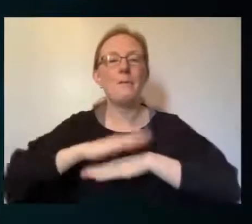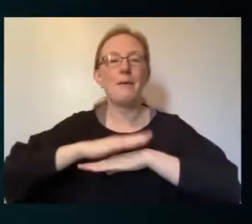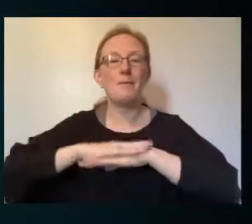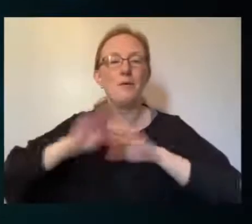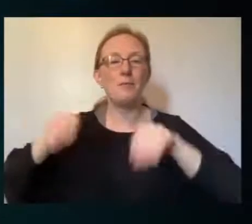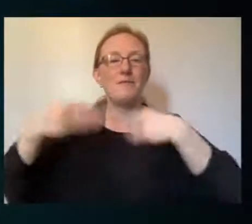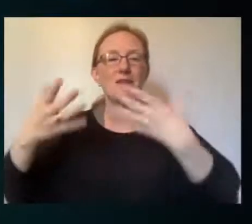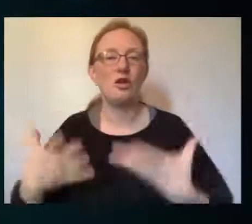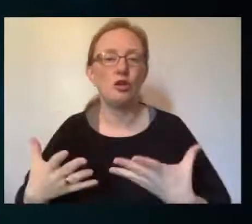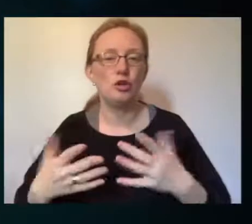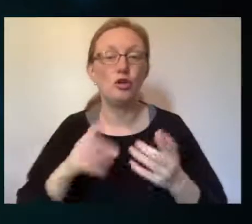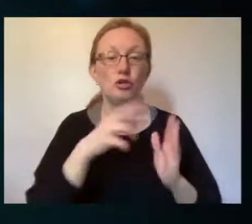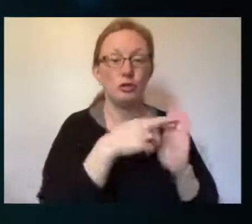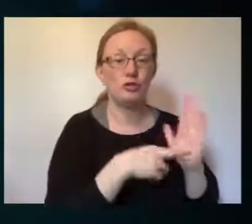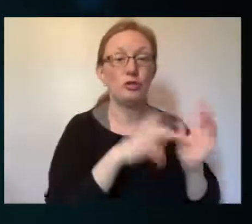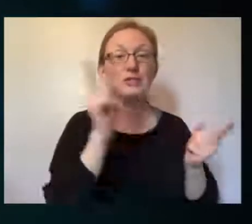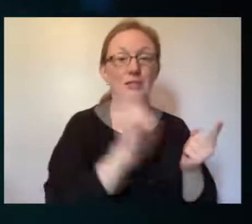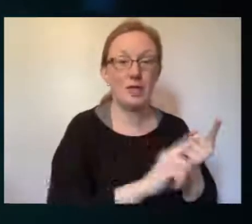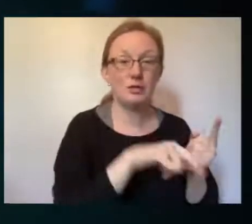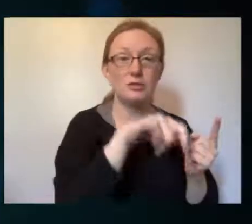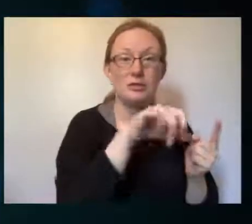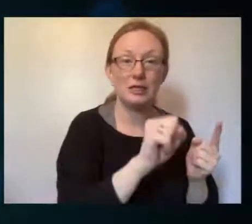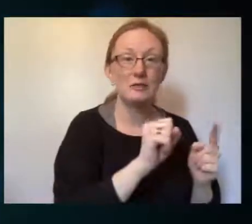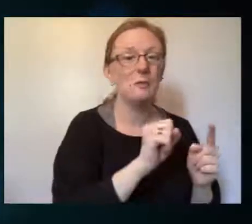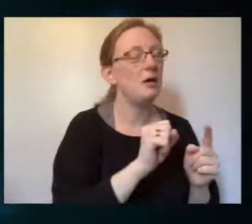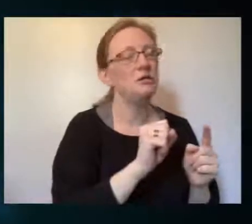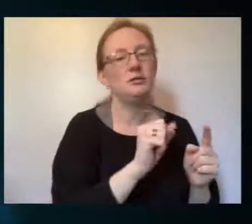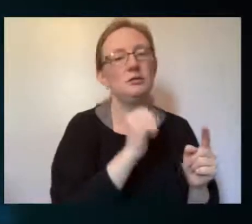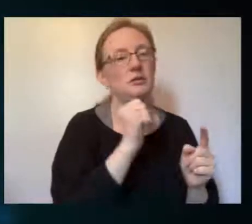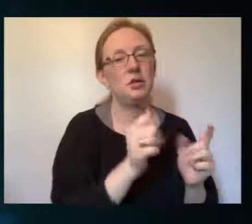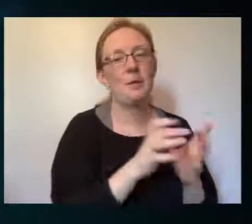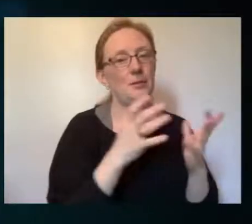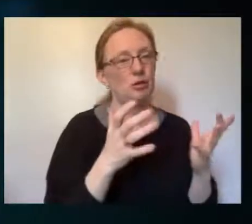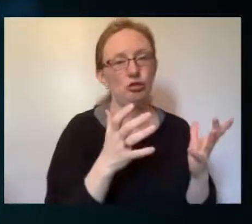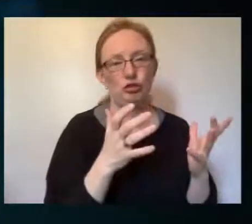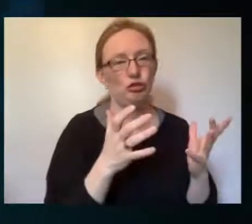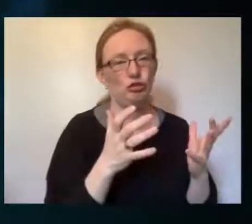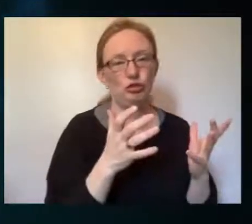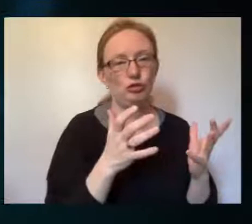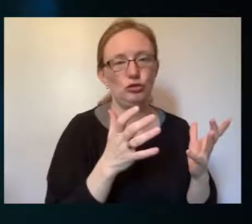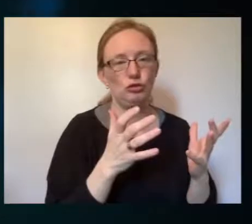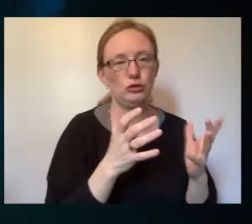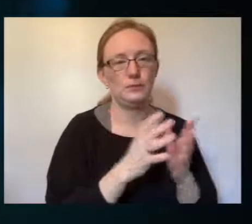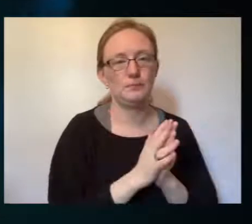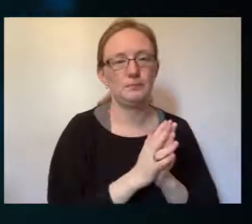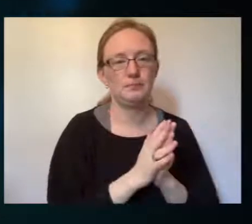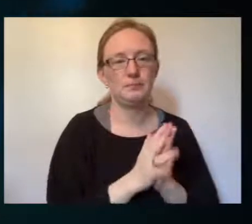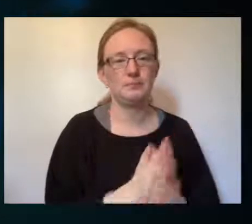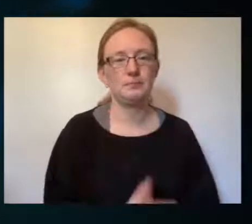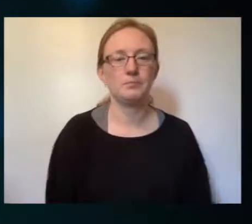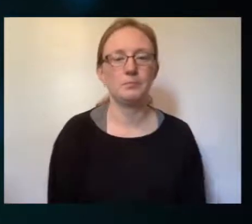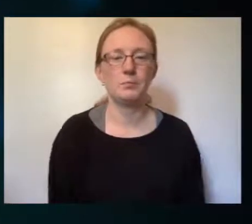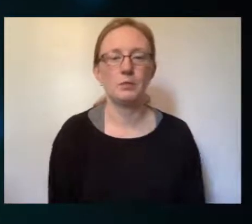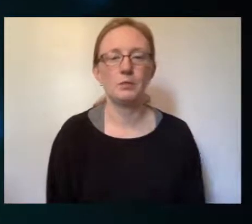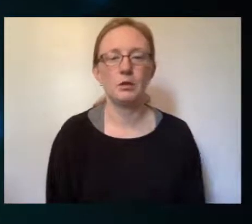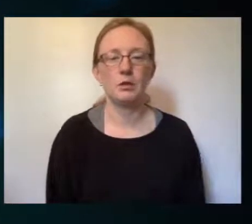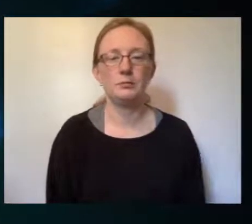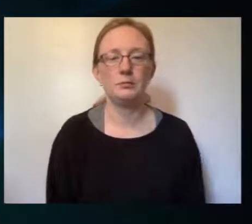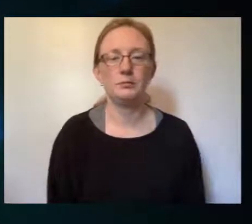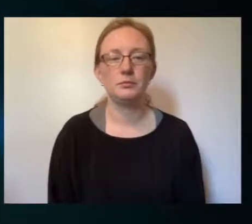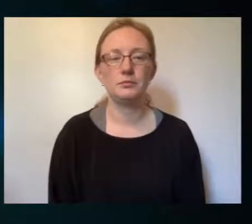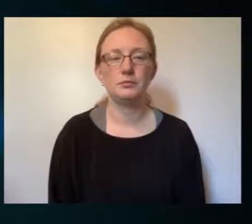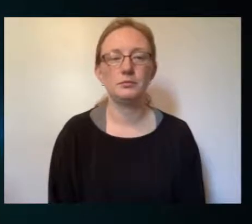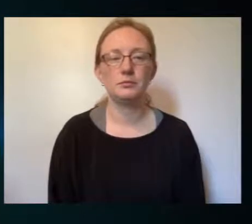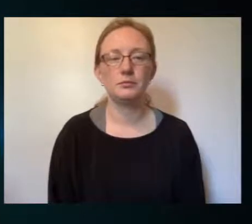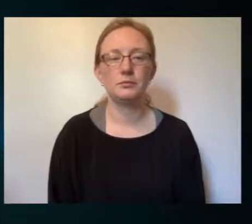costs have come down, but not as much as last year. And of course, with the ACM